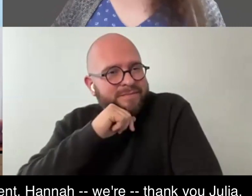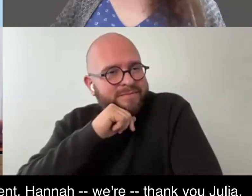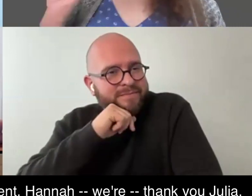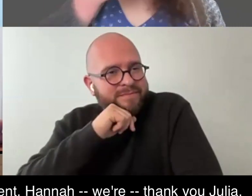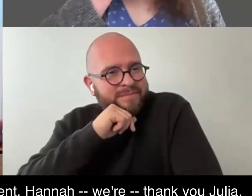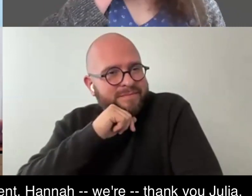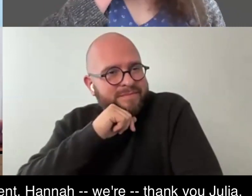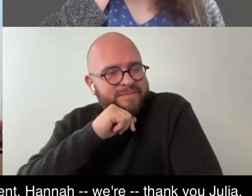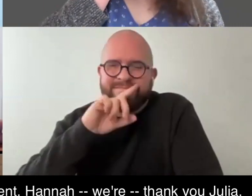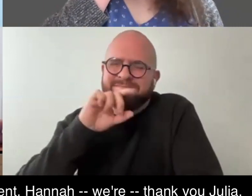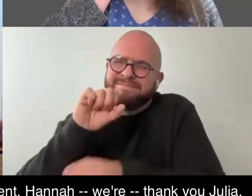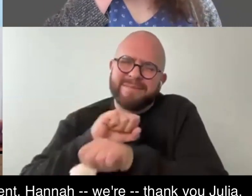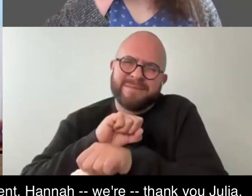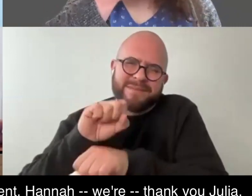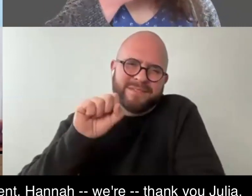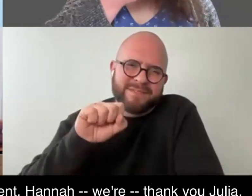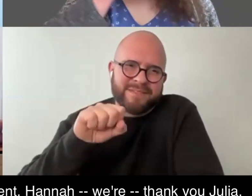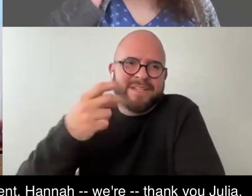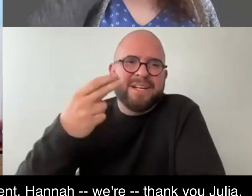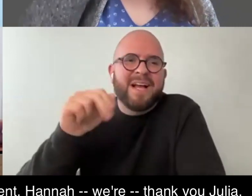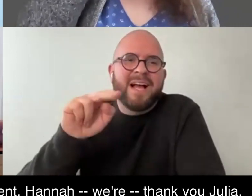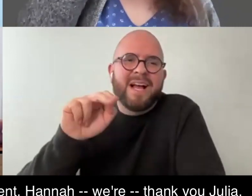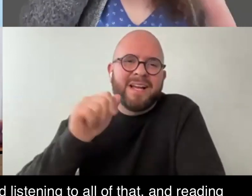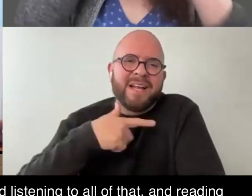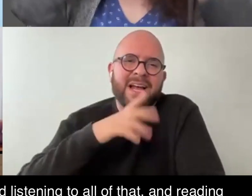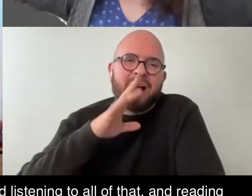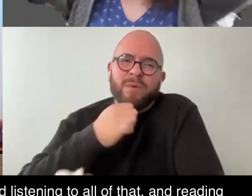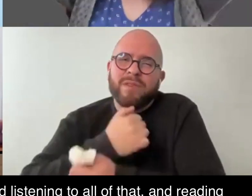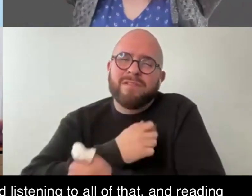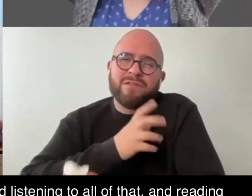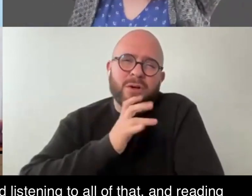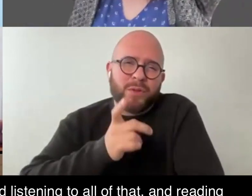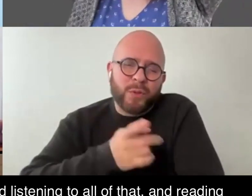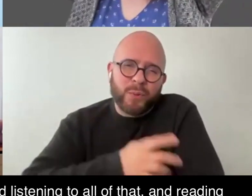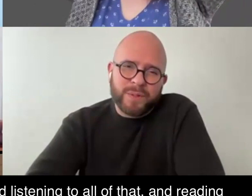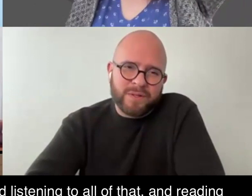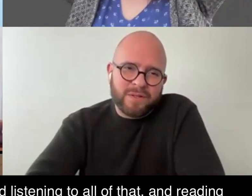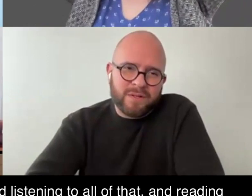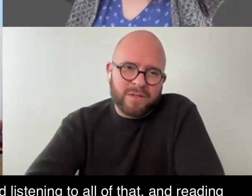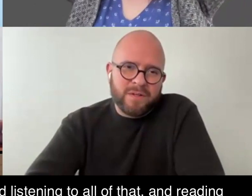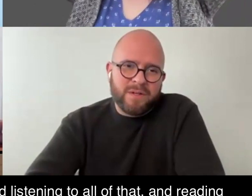Absolutely. Hannah, I'd love to talk with you. Yeah, I